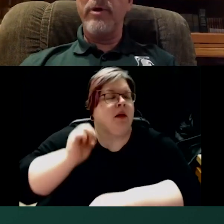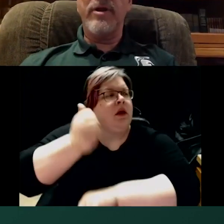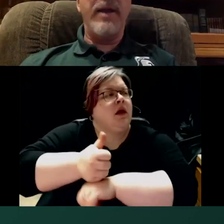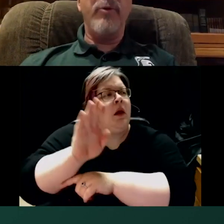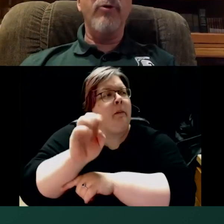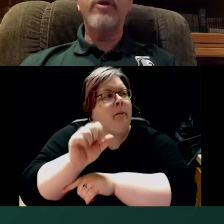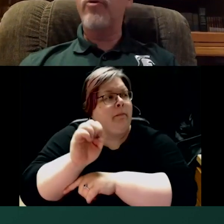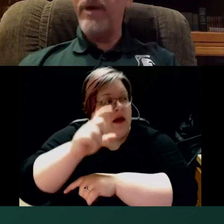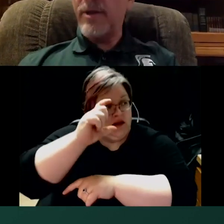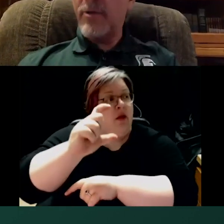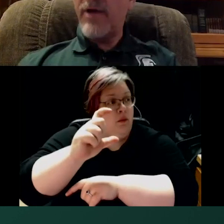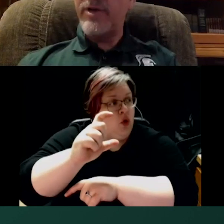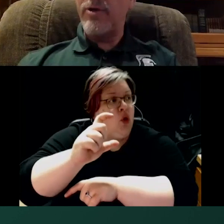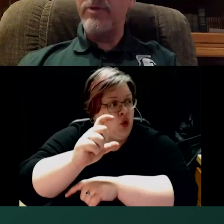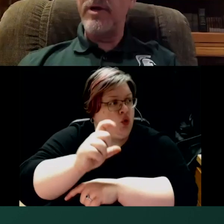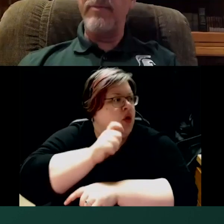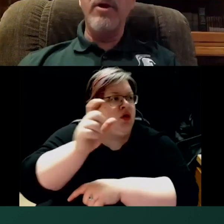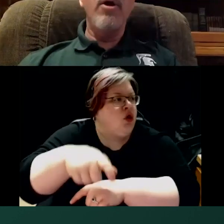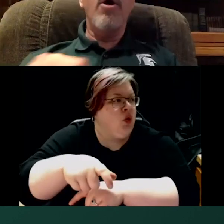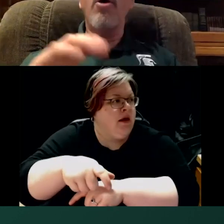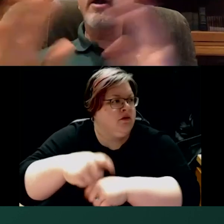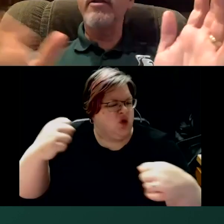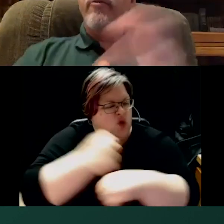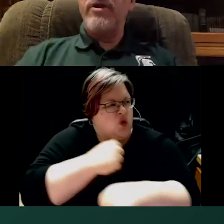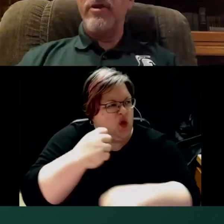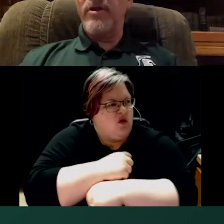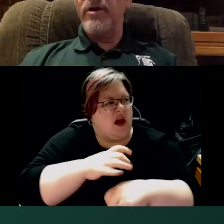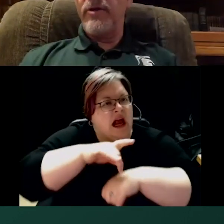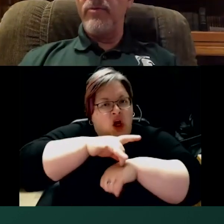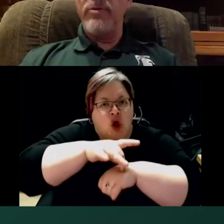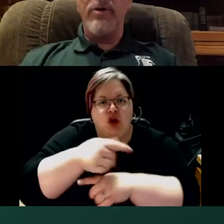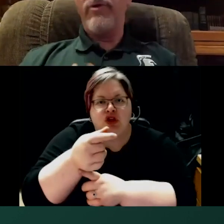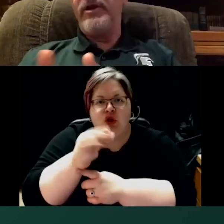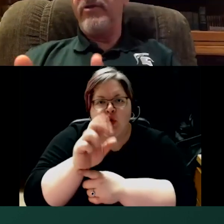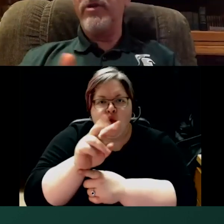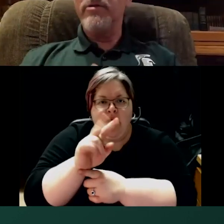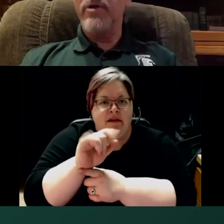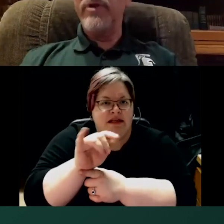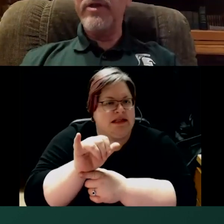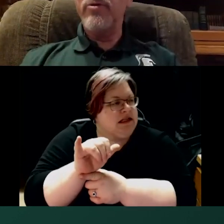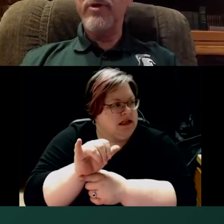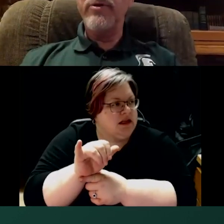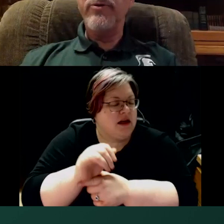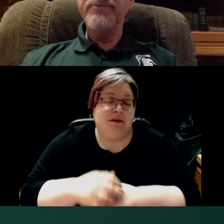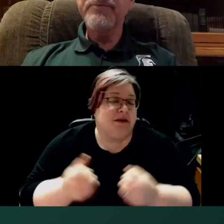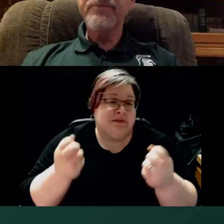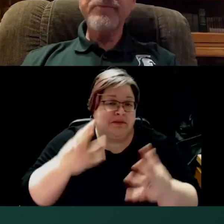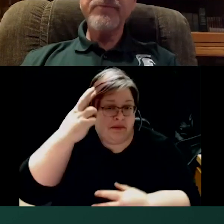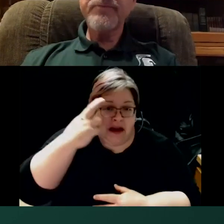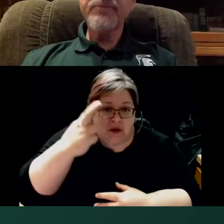have to escape Earth's tremendous gravity all the time? All kinds of reasons to study the moon, other than it's just a really cool thing to